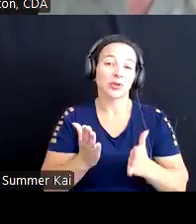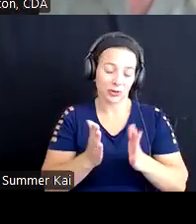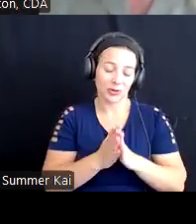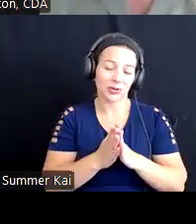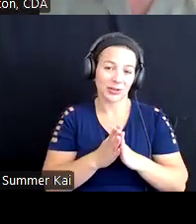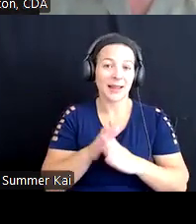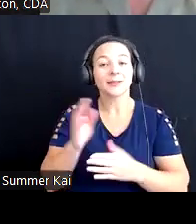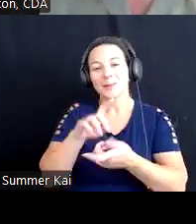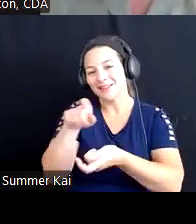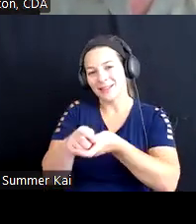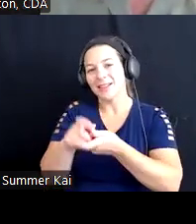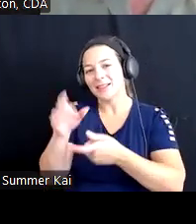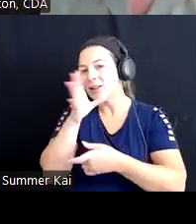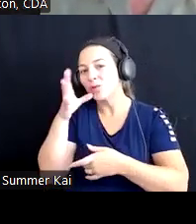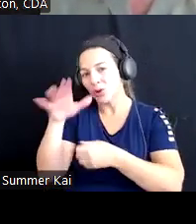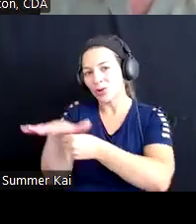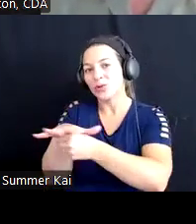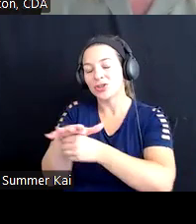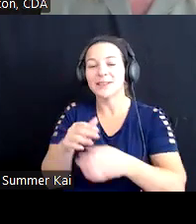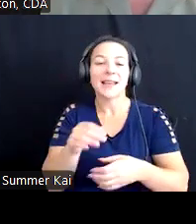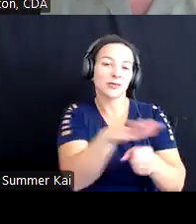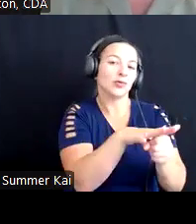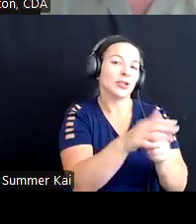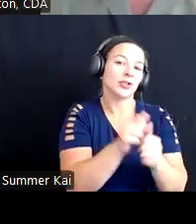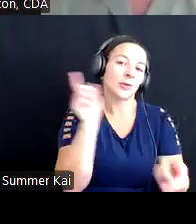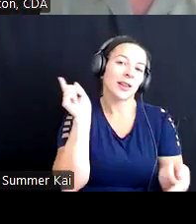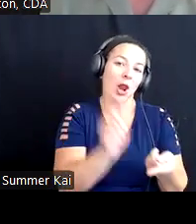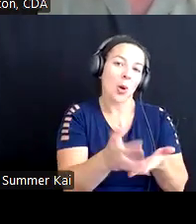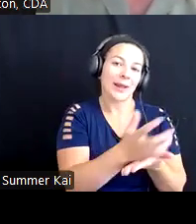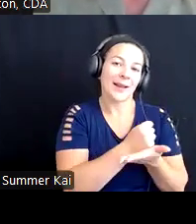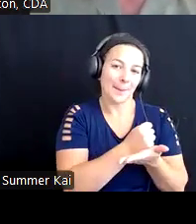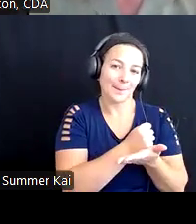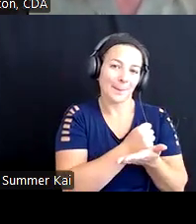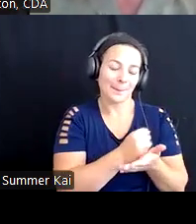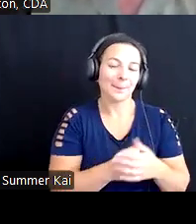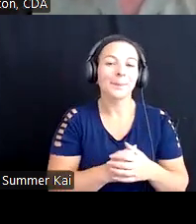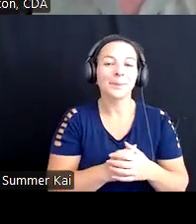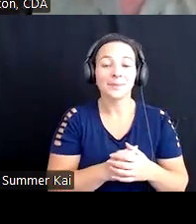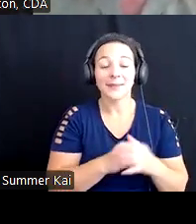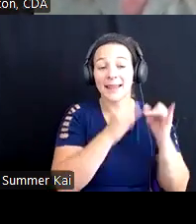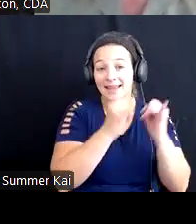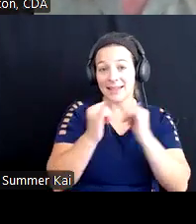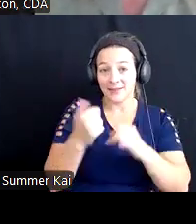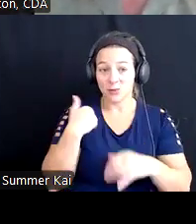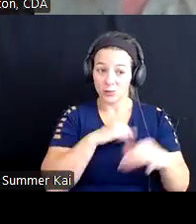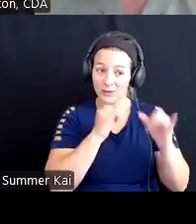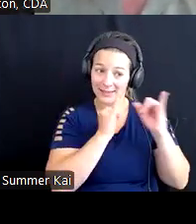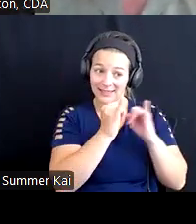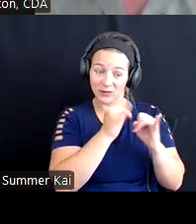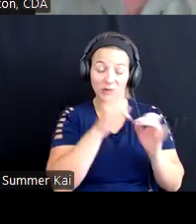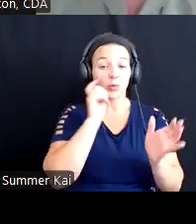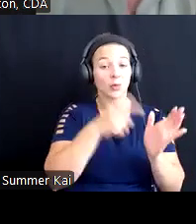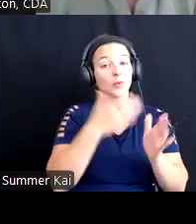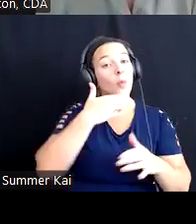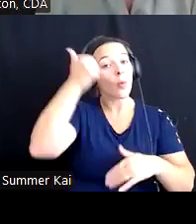rural regions of the state and regions with lower incomes as well. Individuals that we interviewed noted that older adults